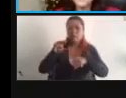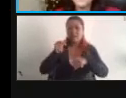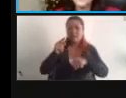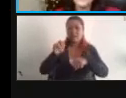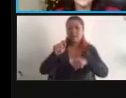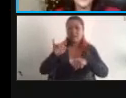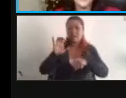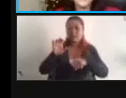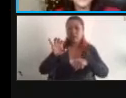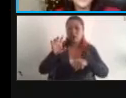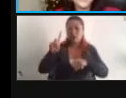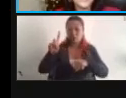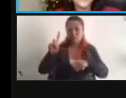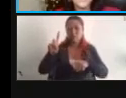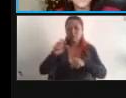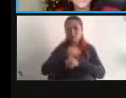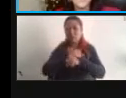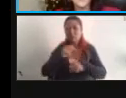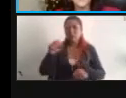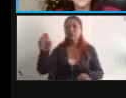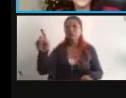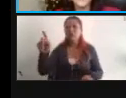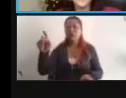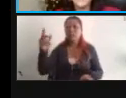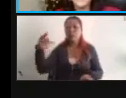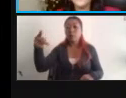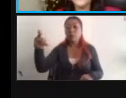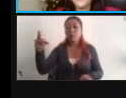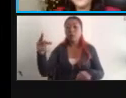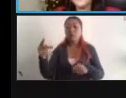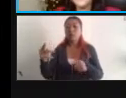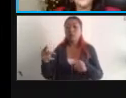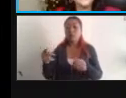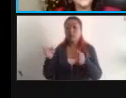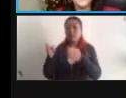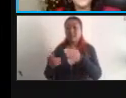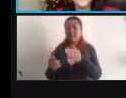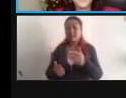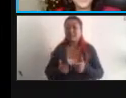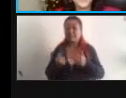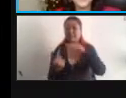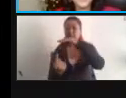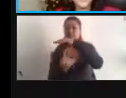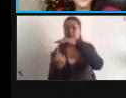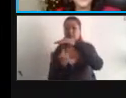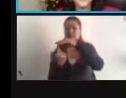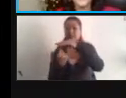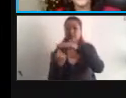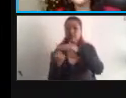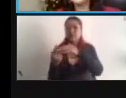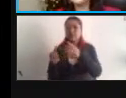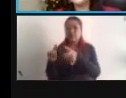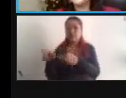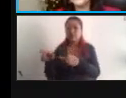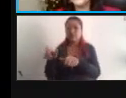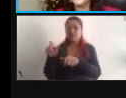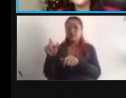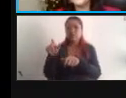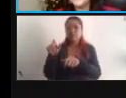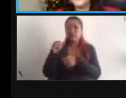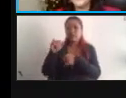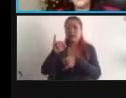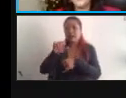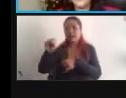that represents an astronaut living in isolation and confinement. And that confinement now is on the International Space Station, which is equivalent in